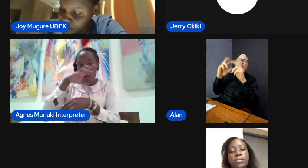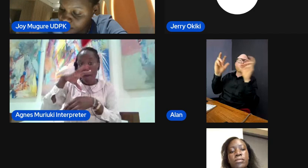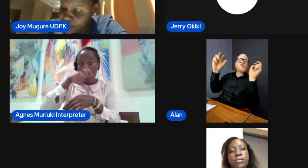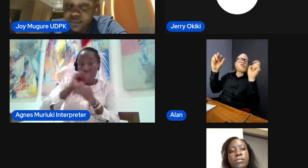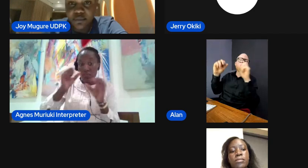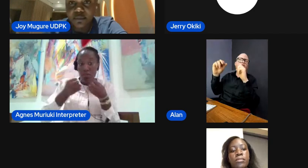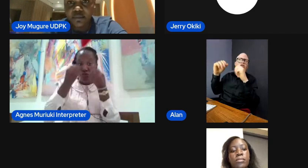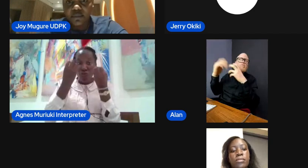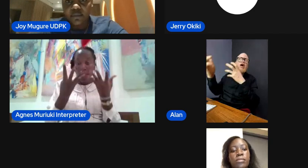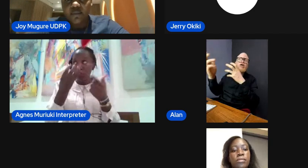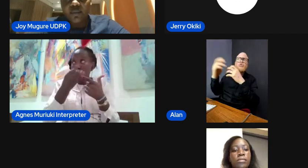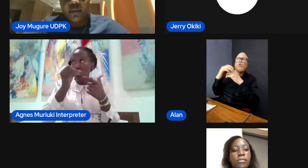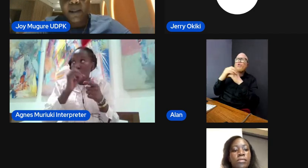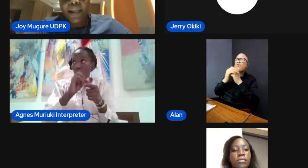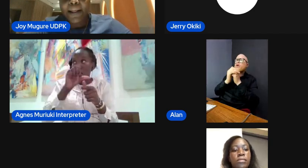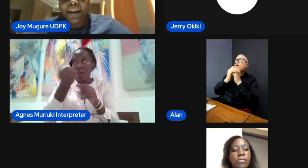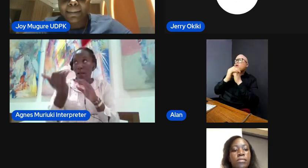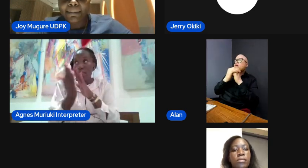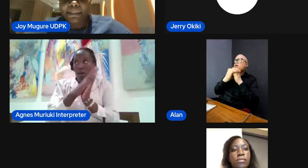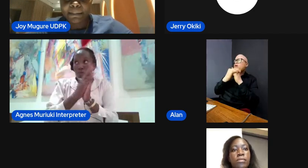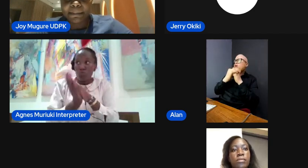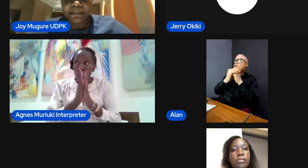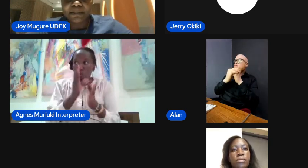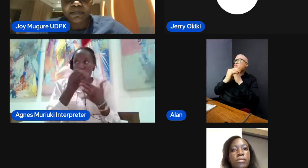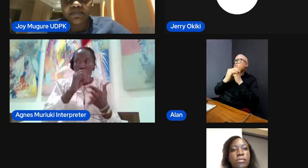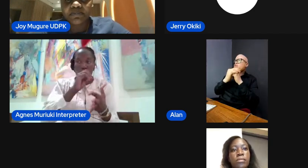the derogatory remarks or